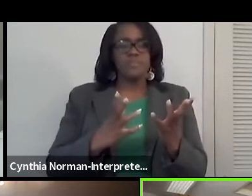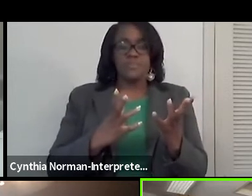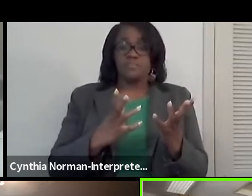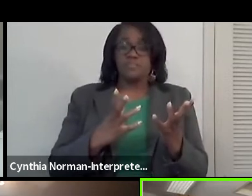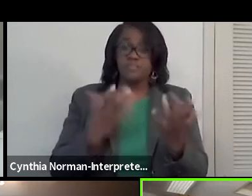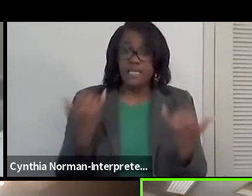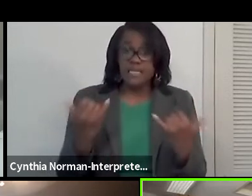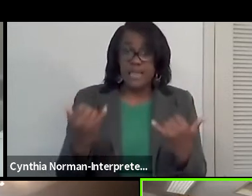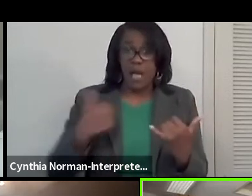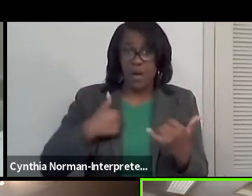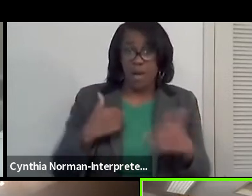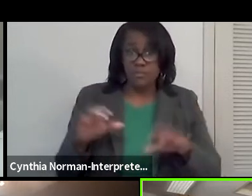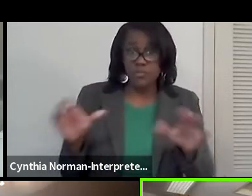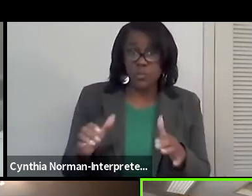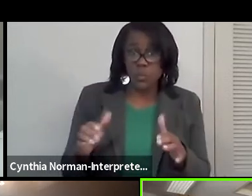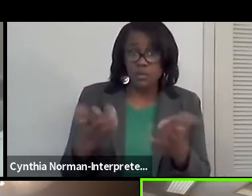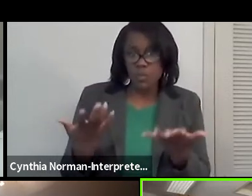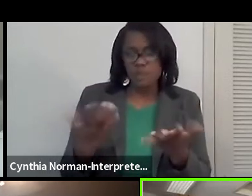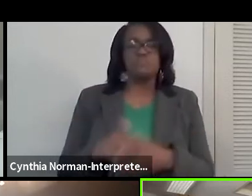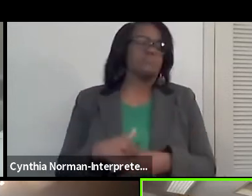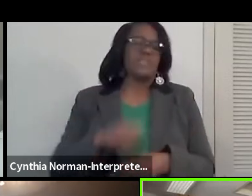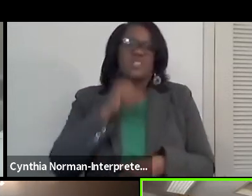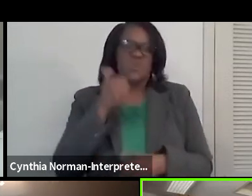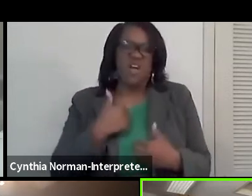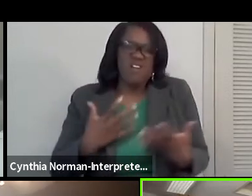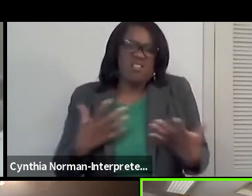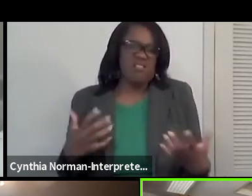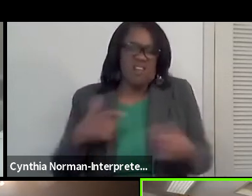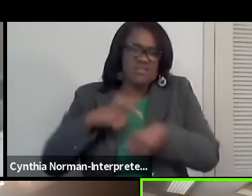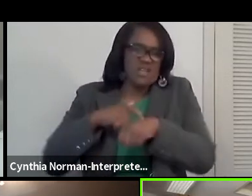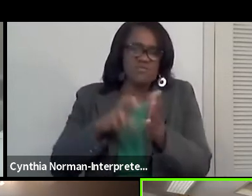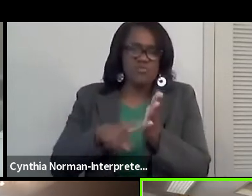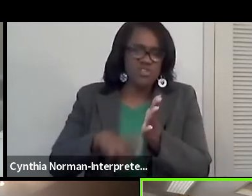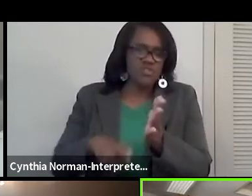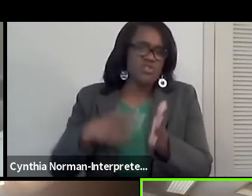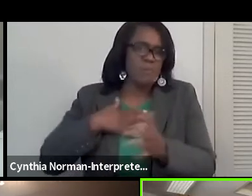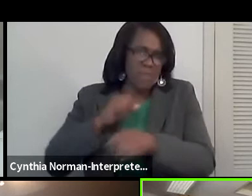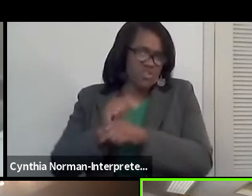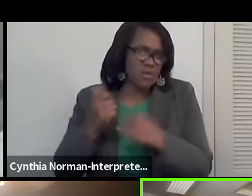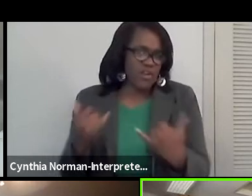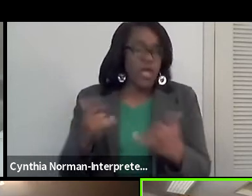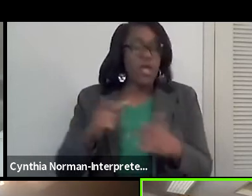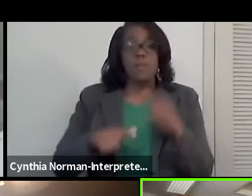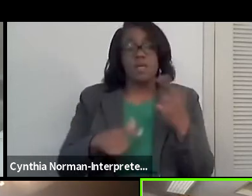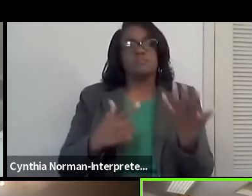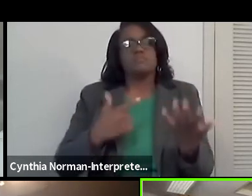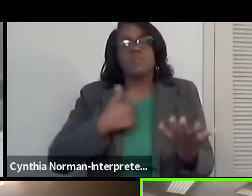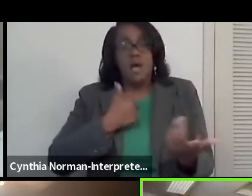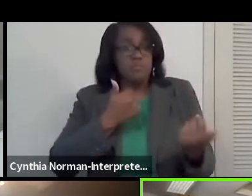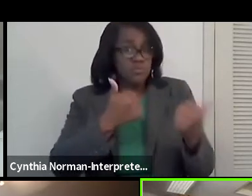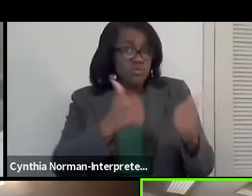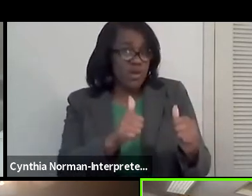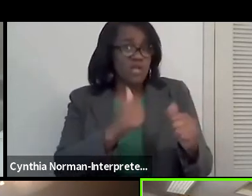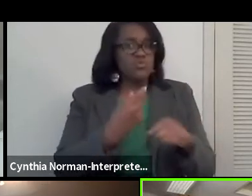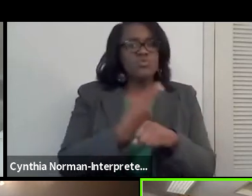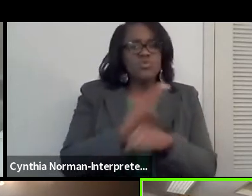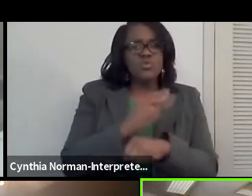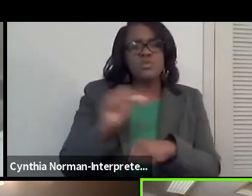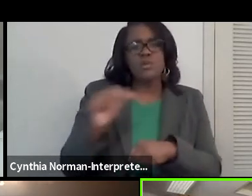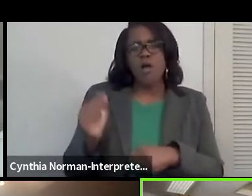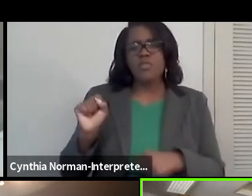now what I'm doing is I don't have a ton of time for research in my job currently, but what I'm trying to do now is use some other